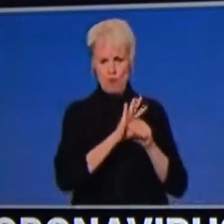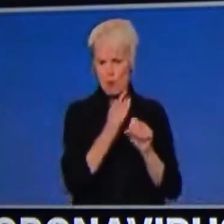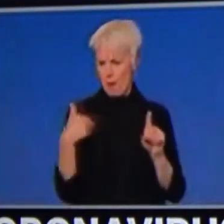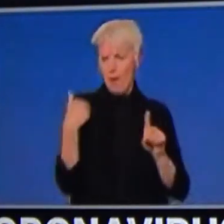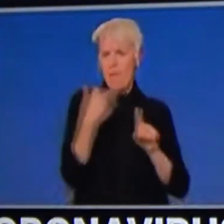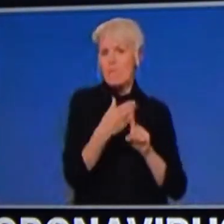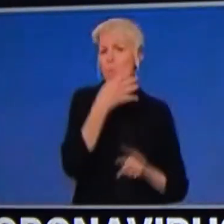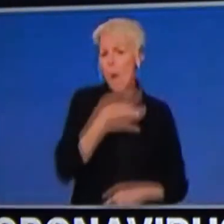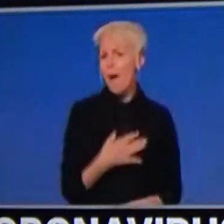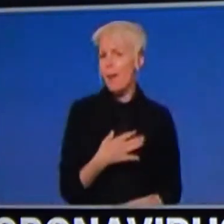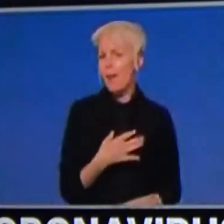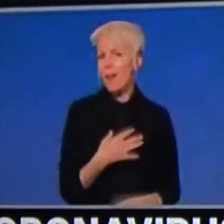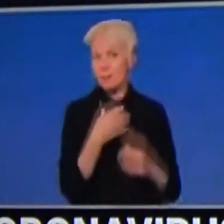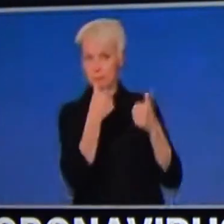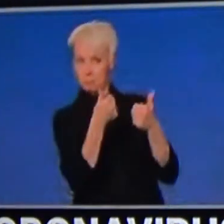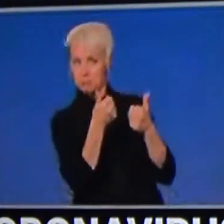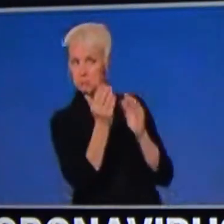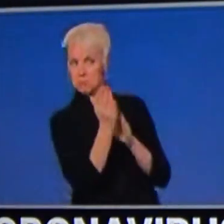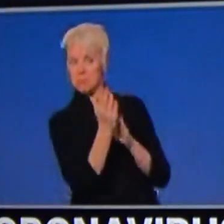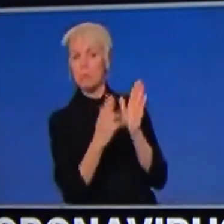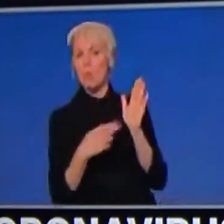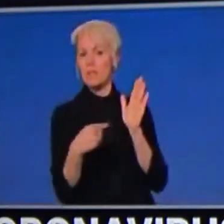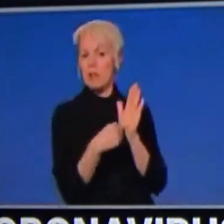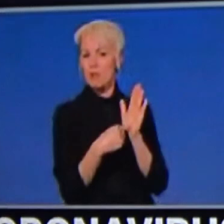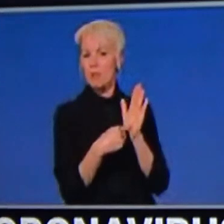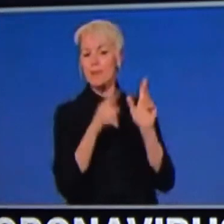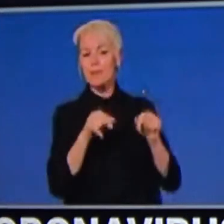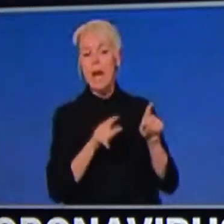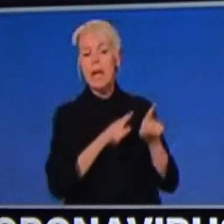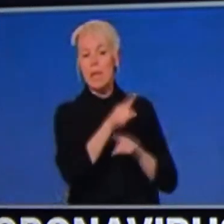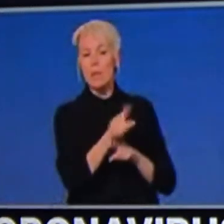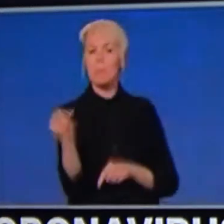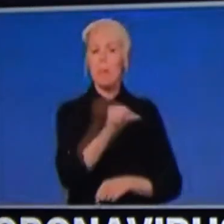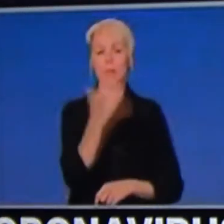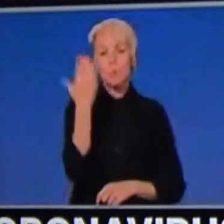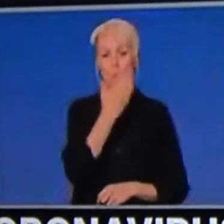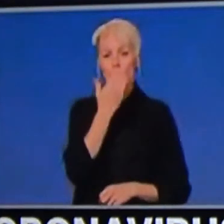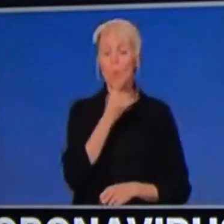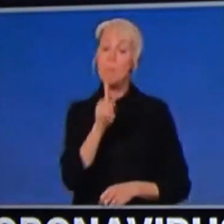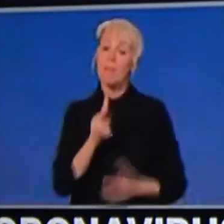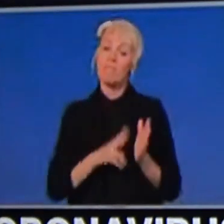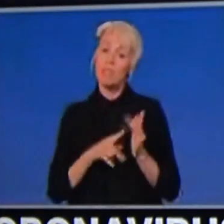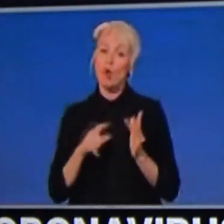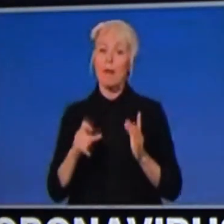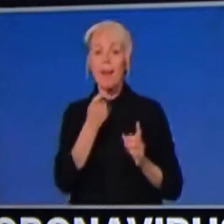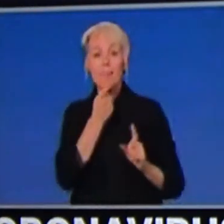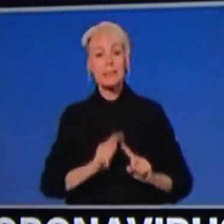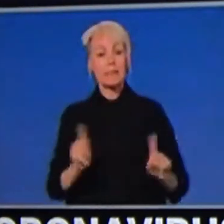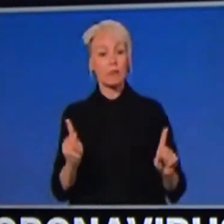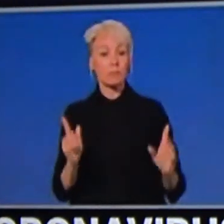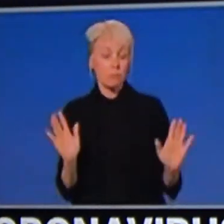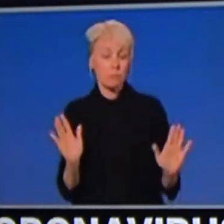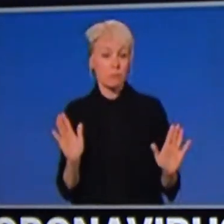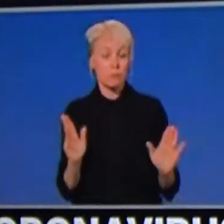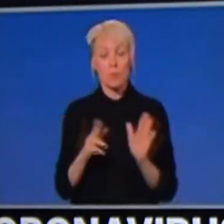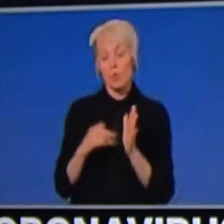Territory. And so they're doing that from next week, I understand. But more broadly in Victoria, the arrangements there. In New South Wales,